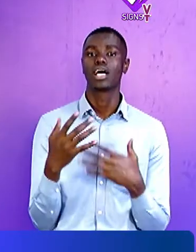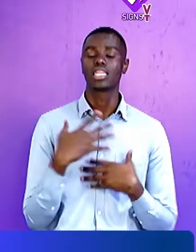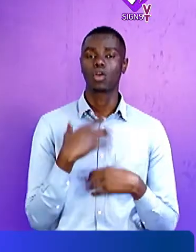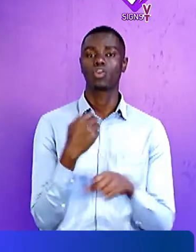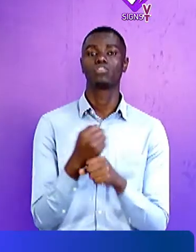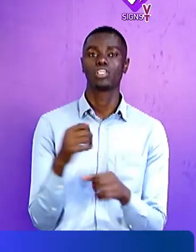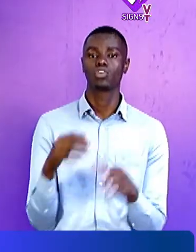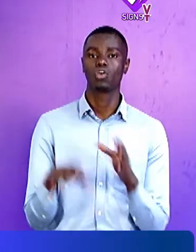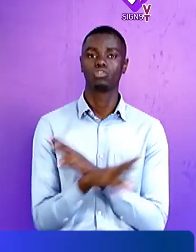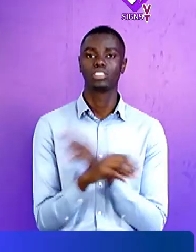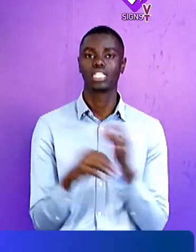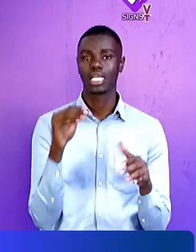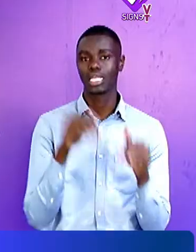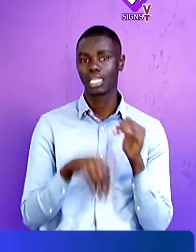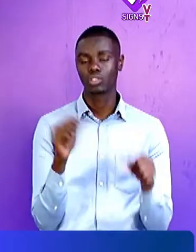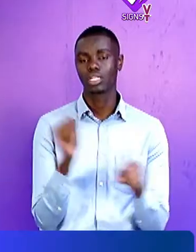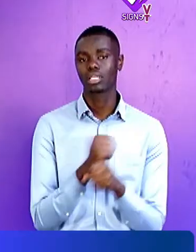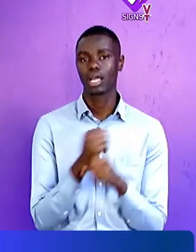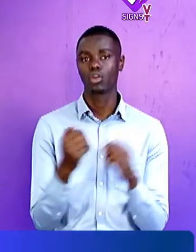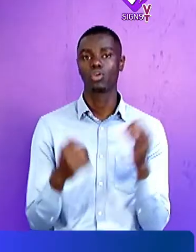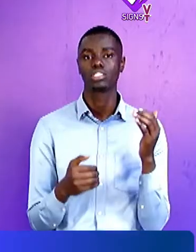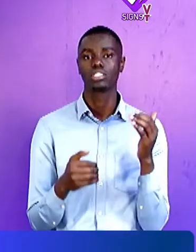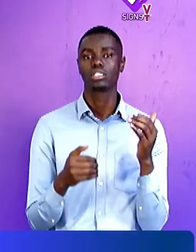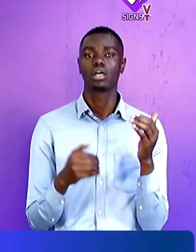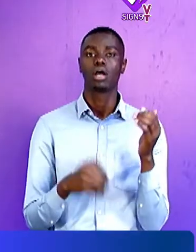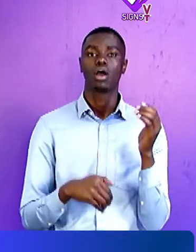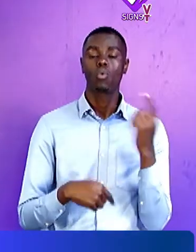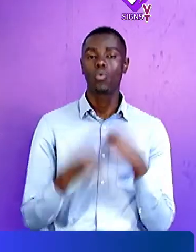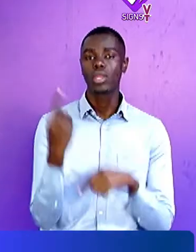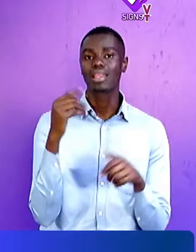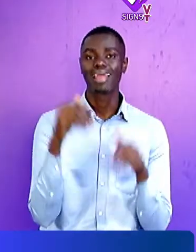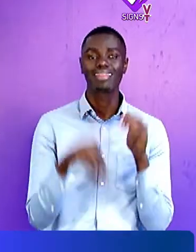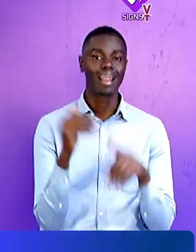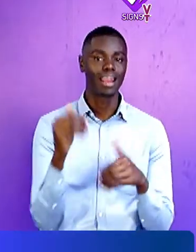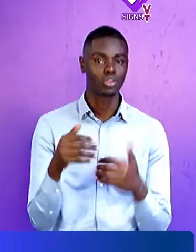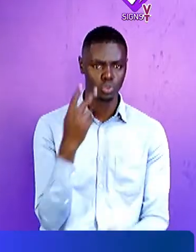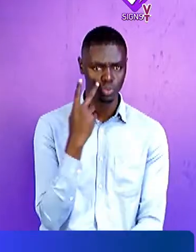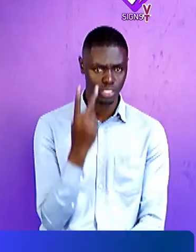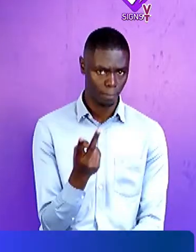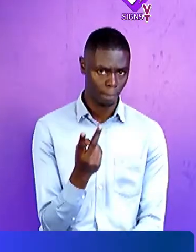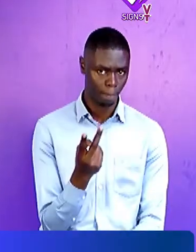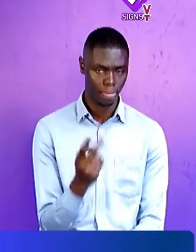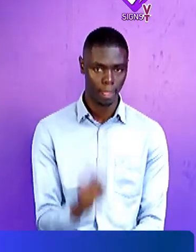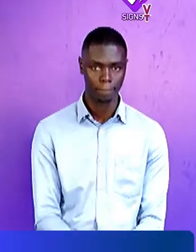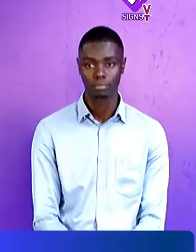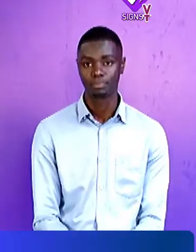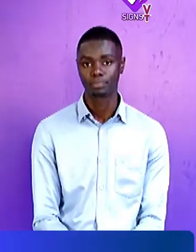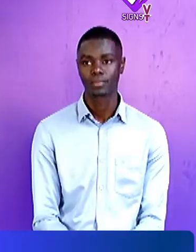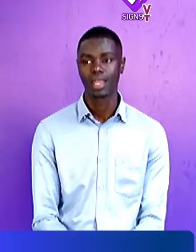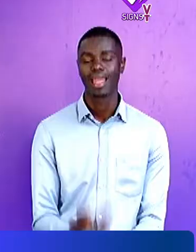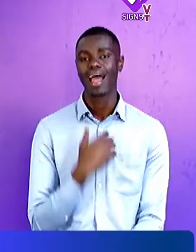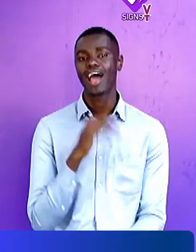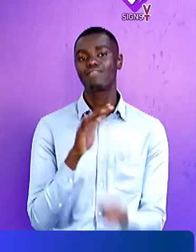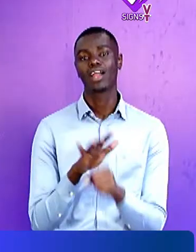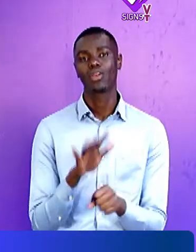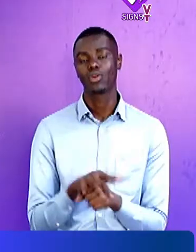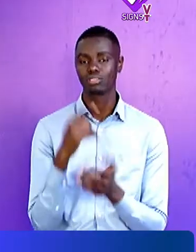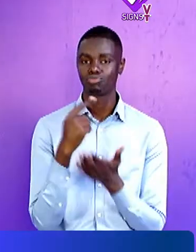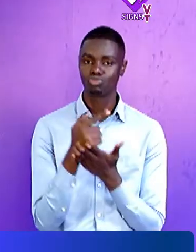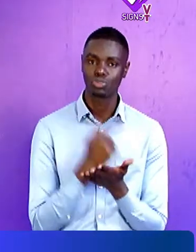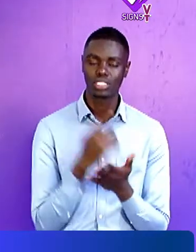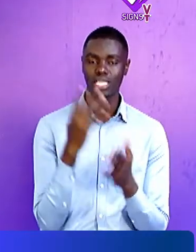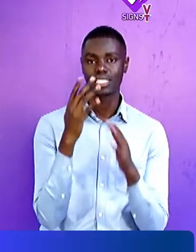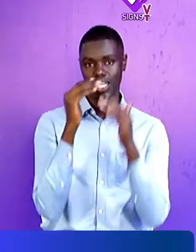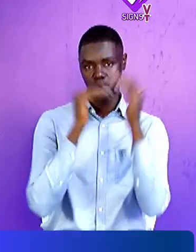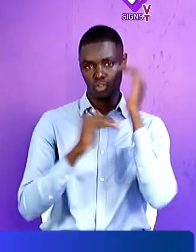election and cannot win election by delivery? So that's where it is. Amazing. There's a lot to talk about, and Professor,